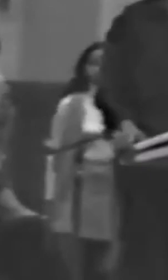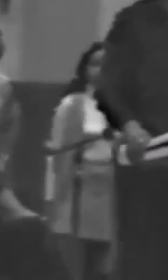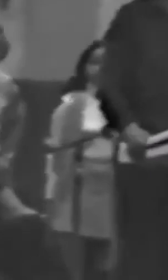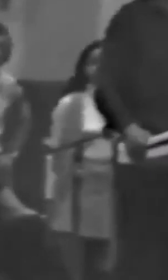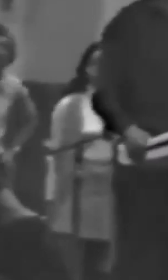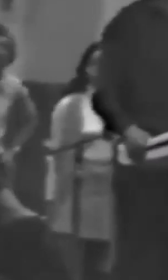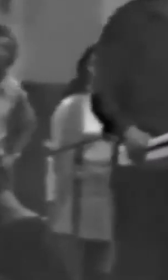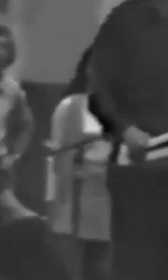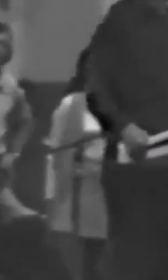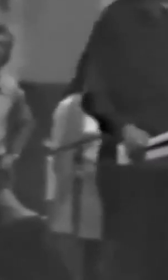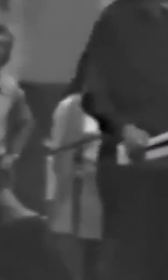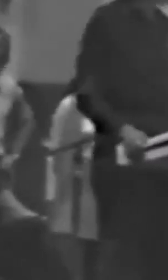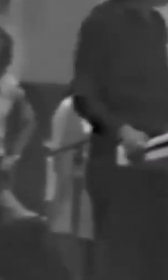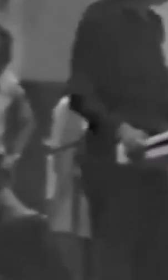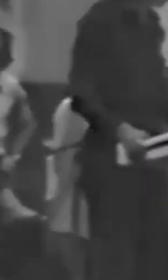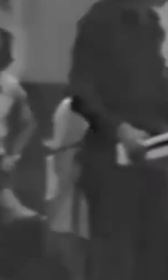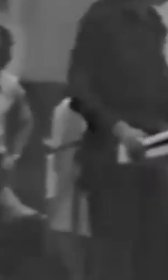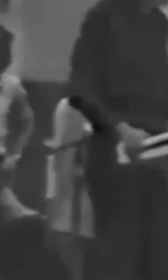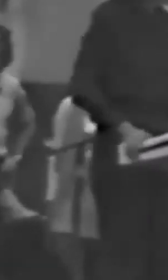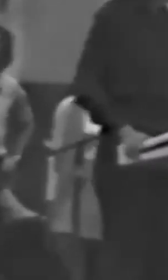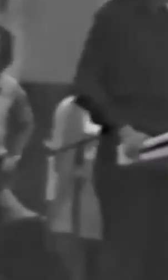And what is that?